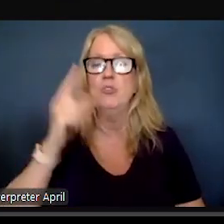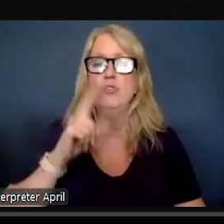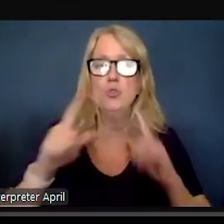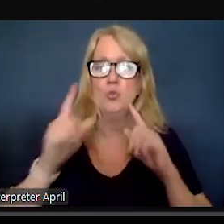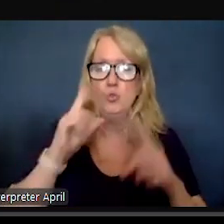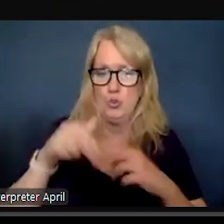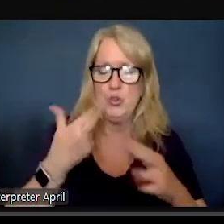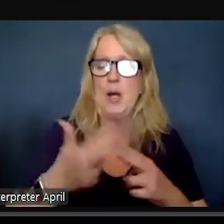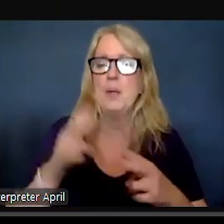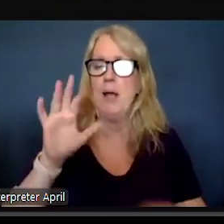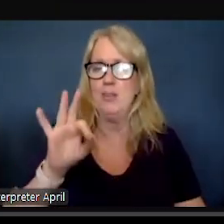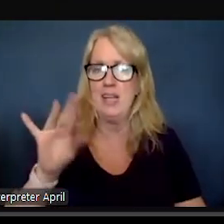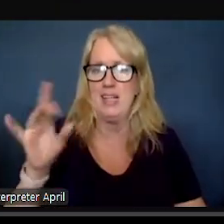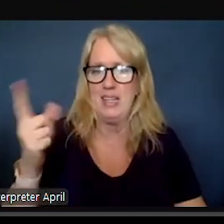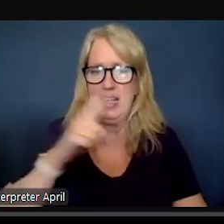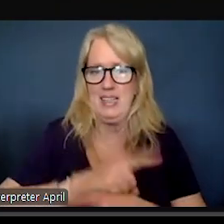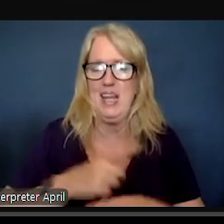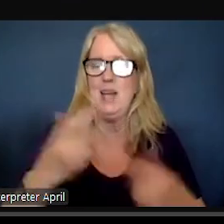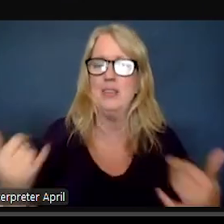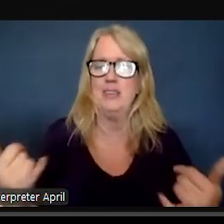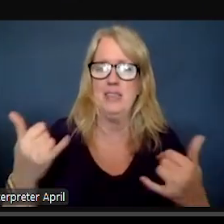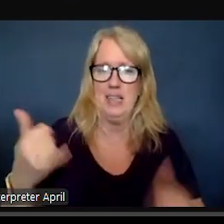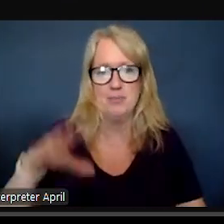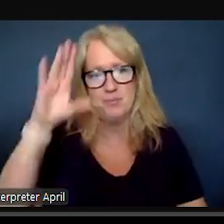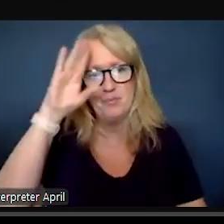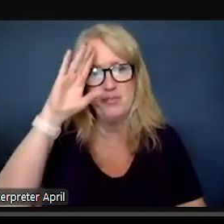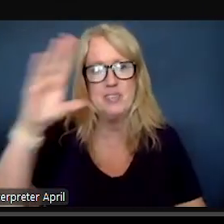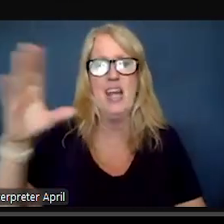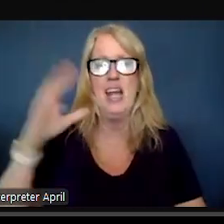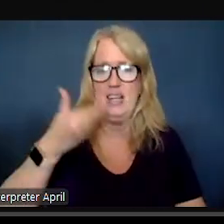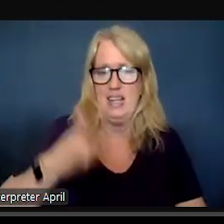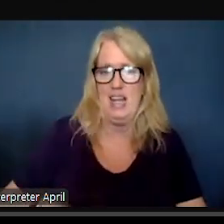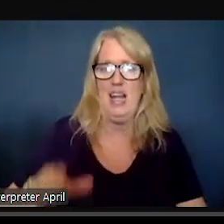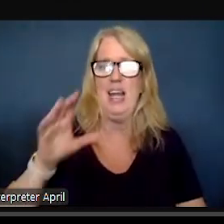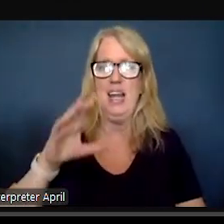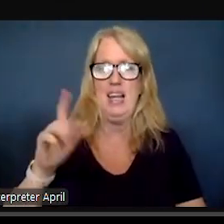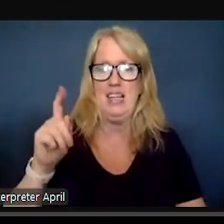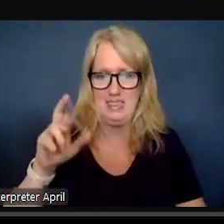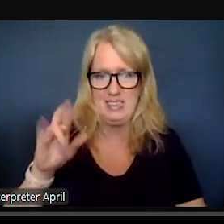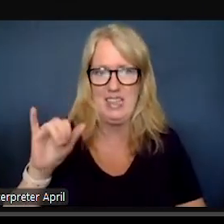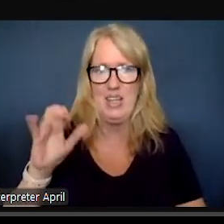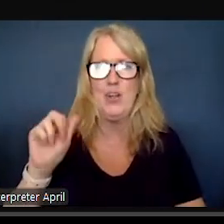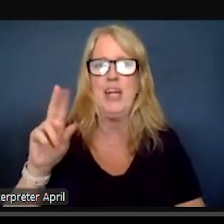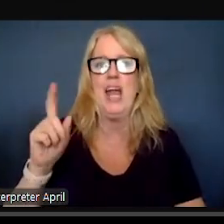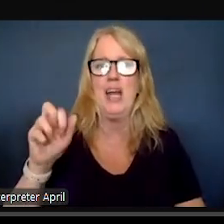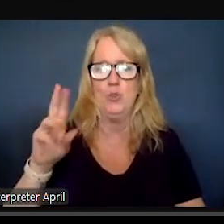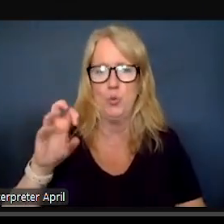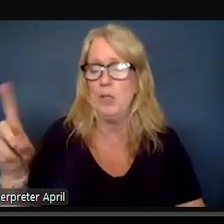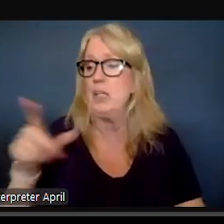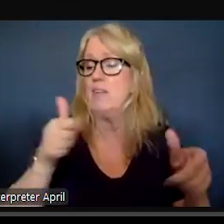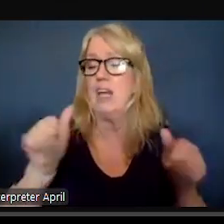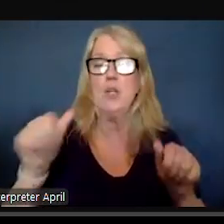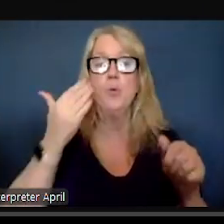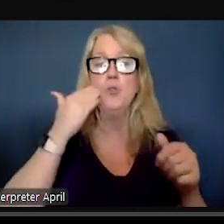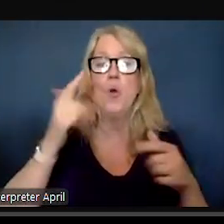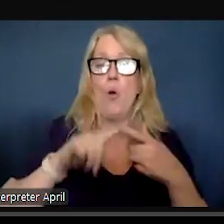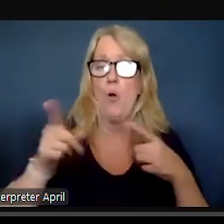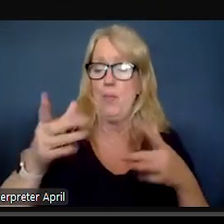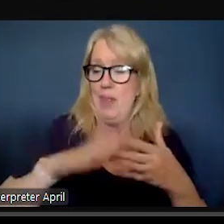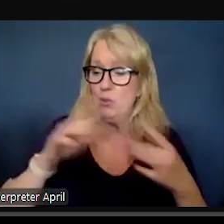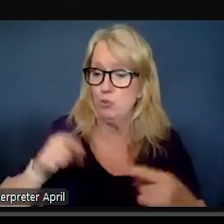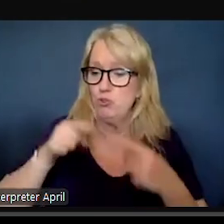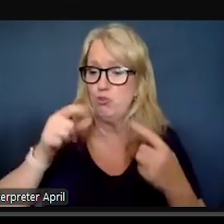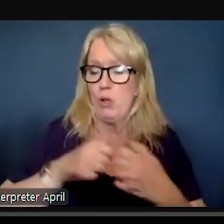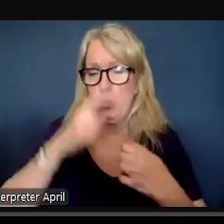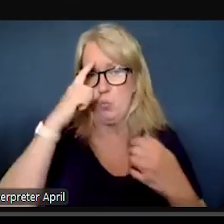talk about 988 Day, which is today. Hey everyone, it's Jacoby Shaddix. And Carrie Underwood. If you or anyone you know are struggling